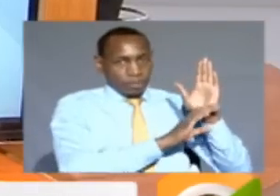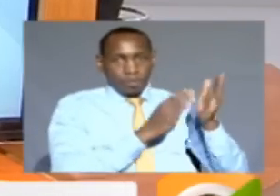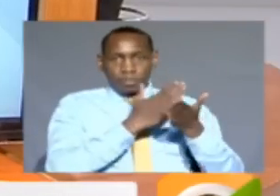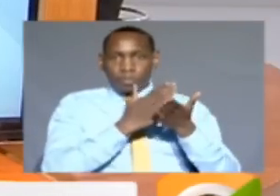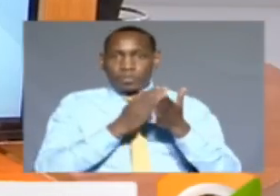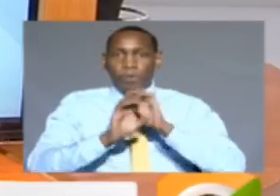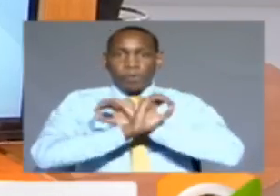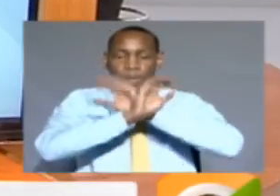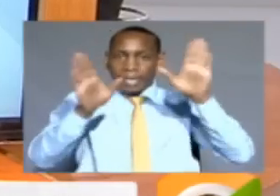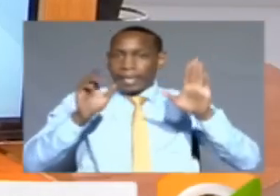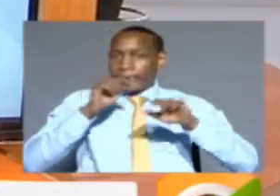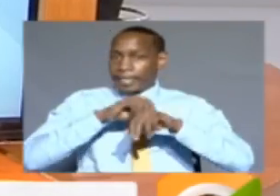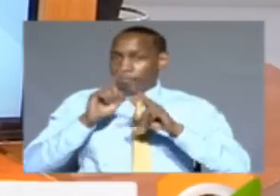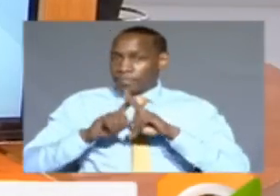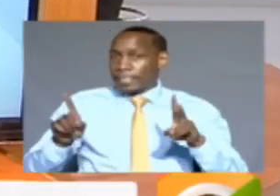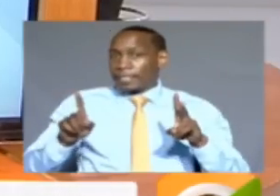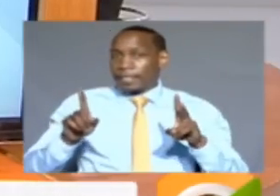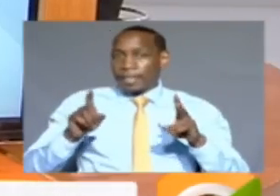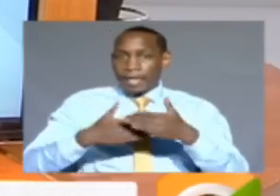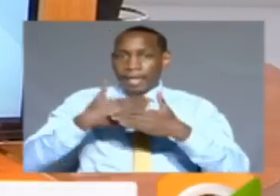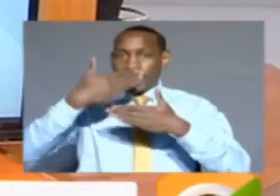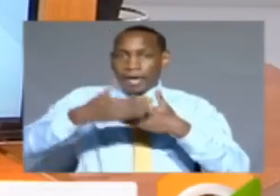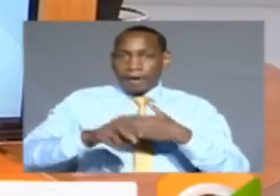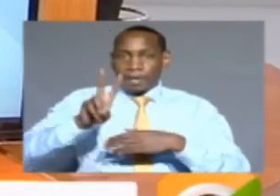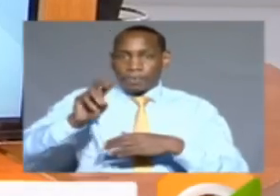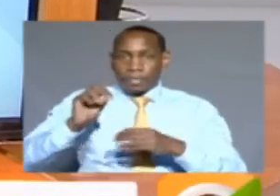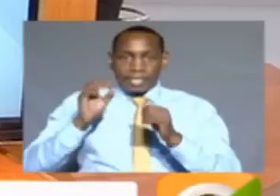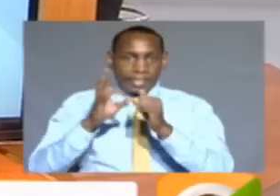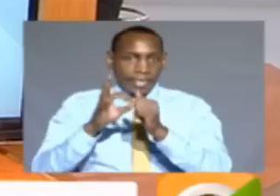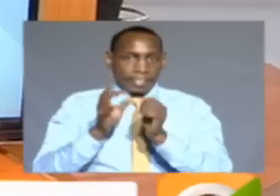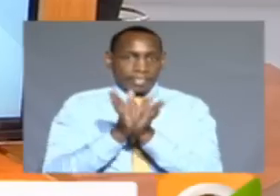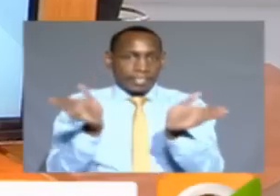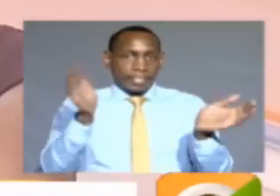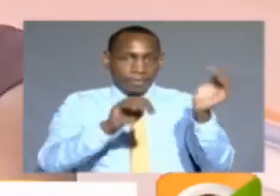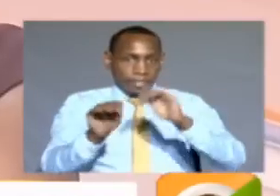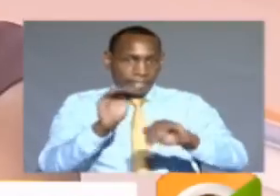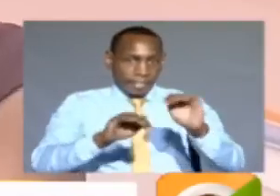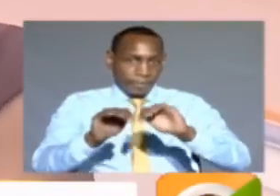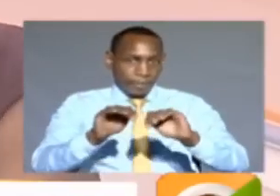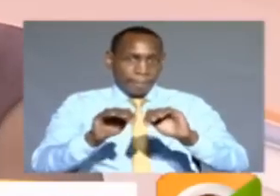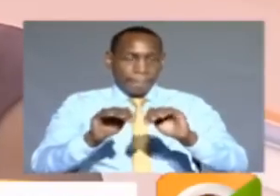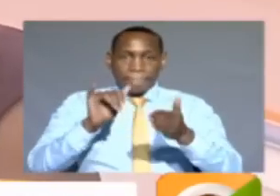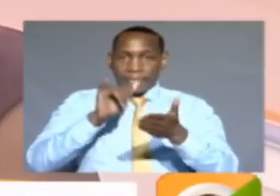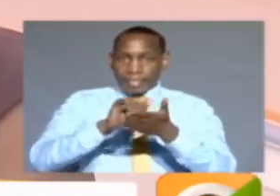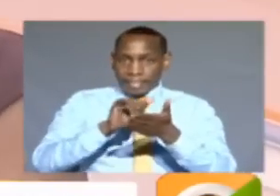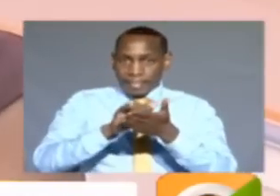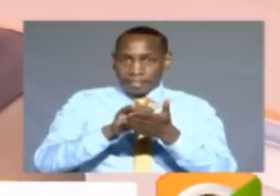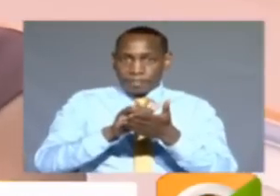clear from the start, after the 2013 general election, that they